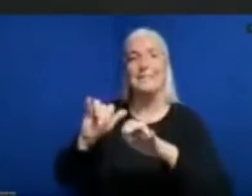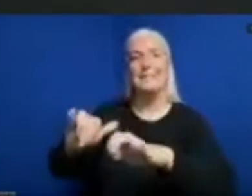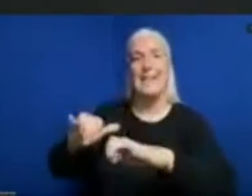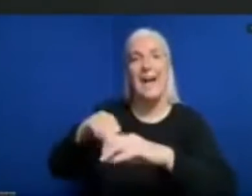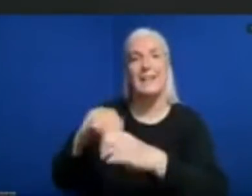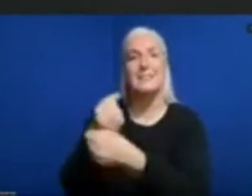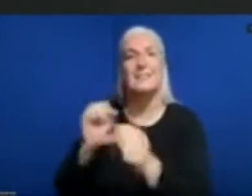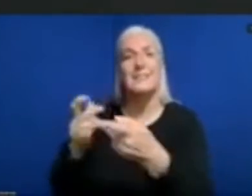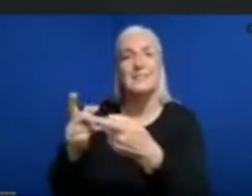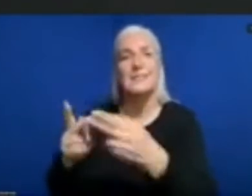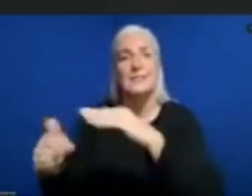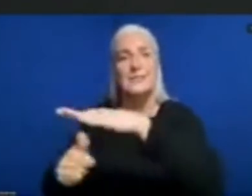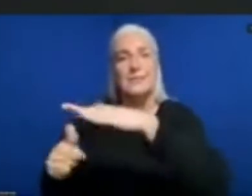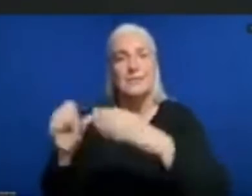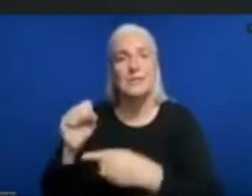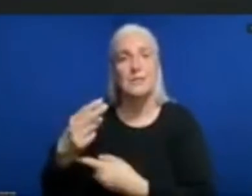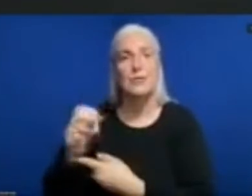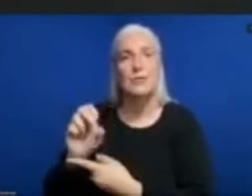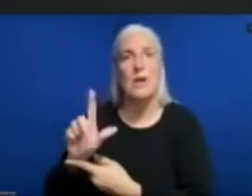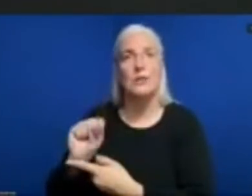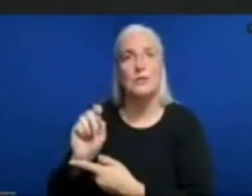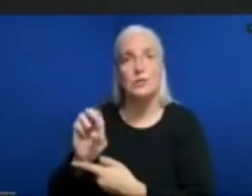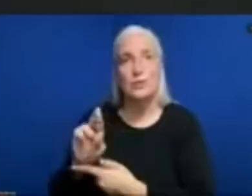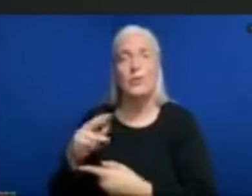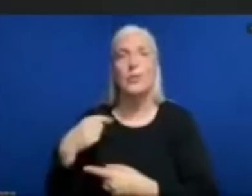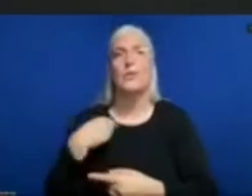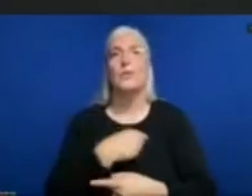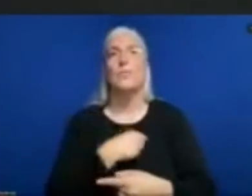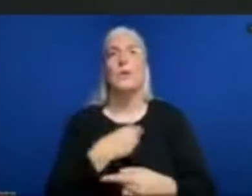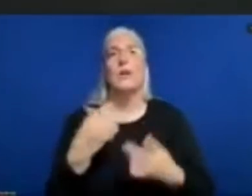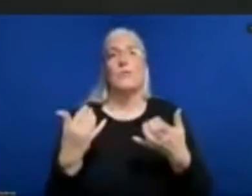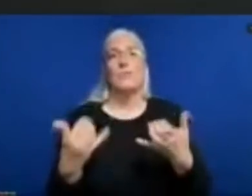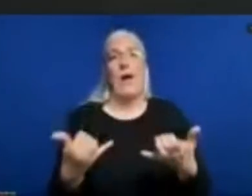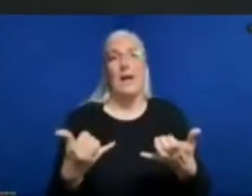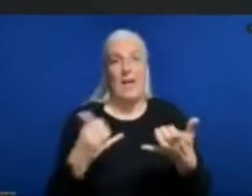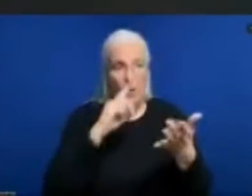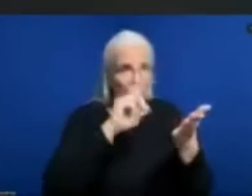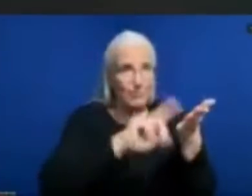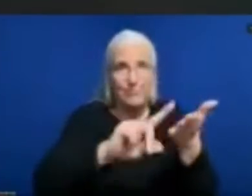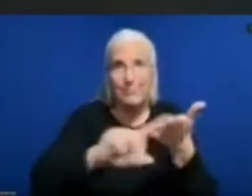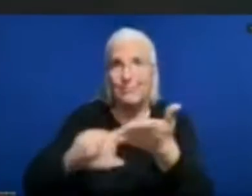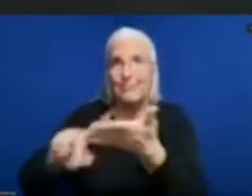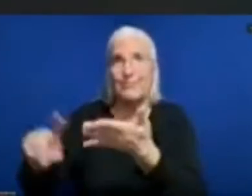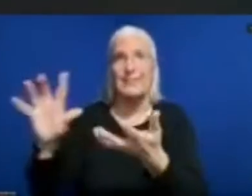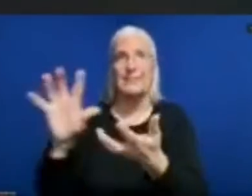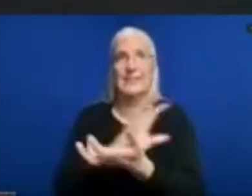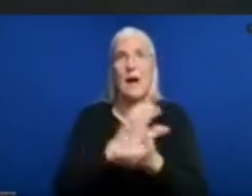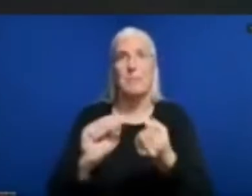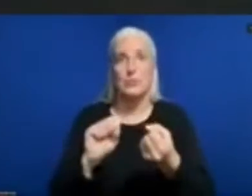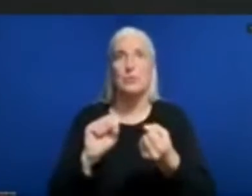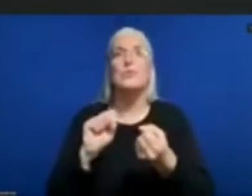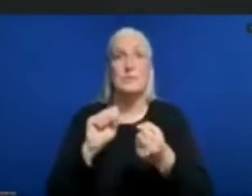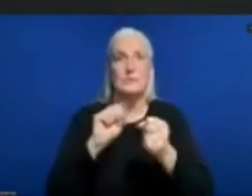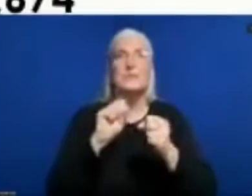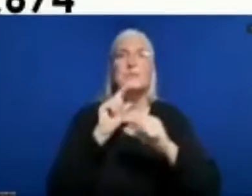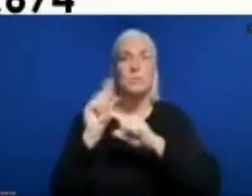currently evaluating properties around the burn area and performing damage assessments. In Plumas, we've